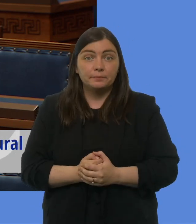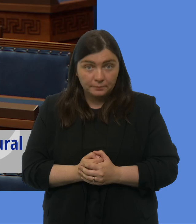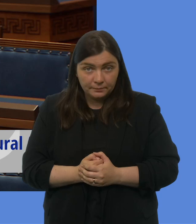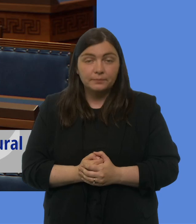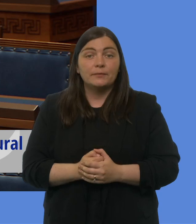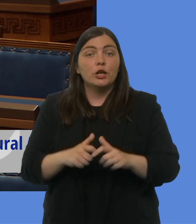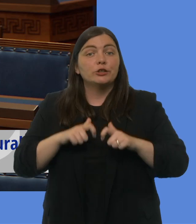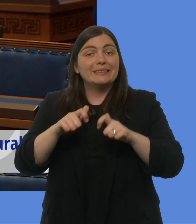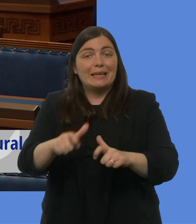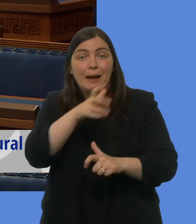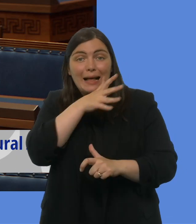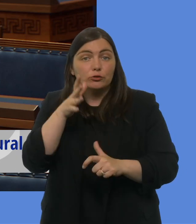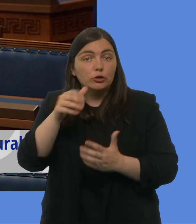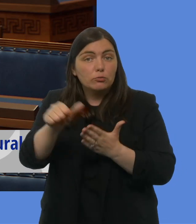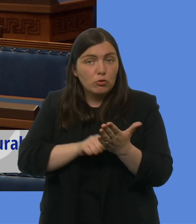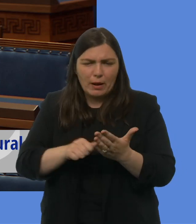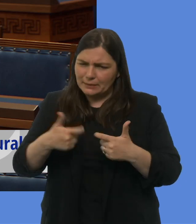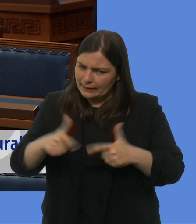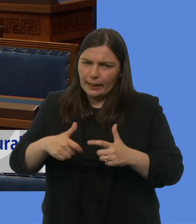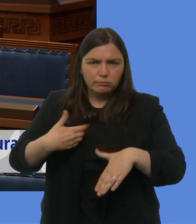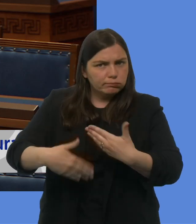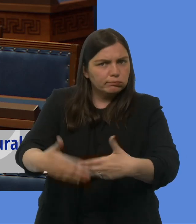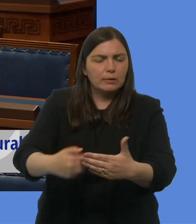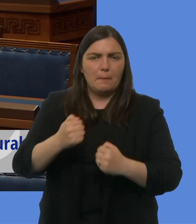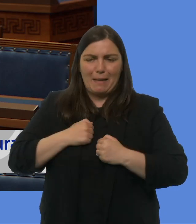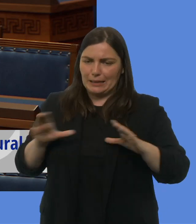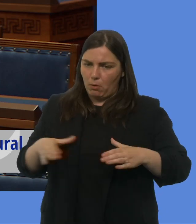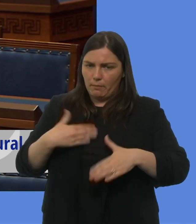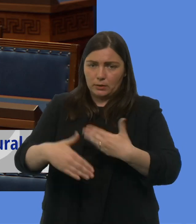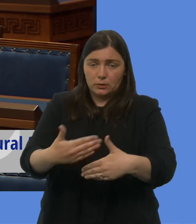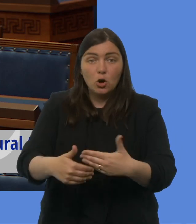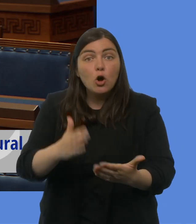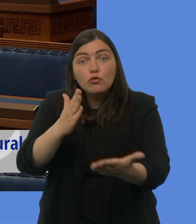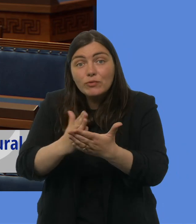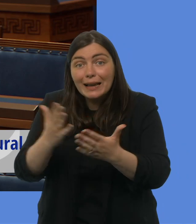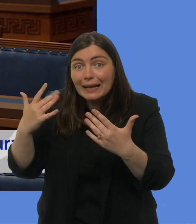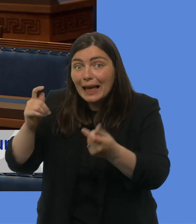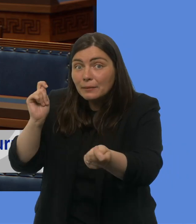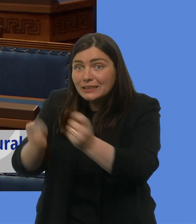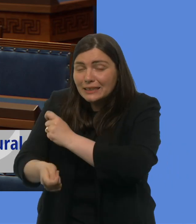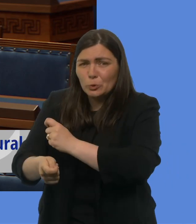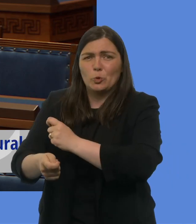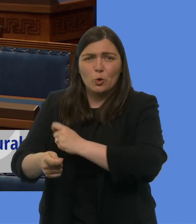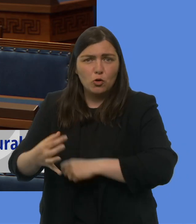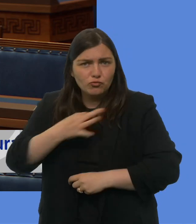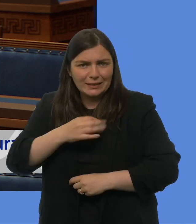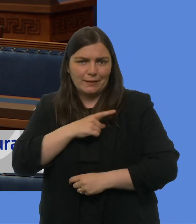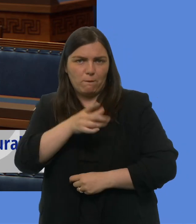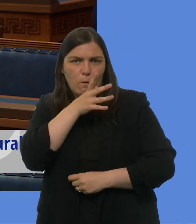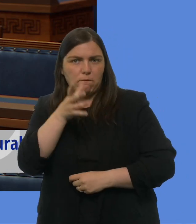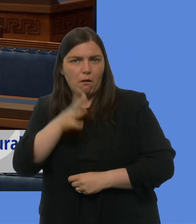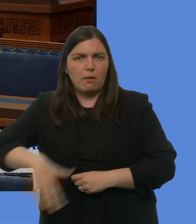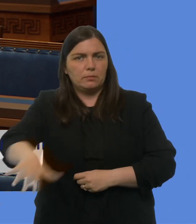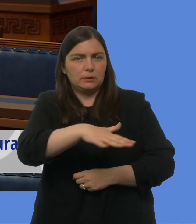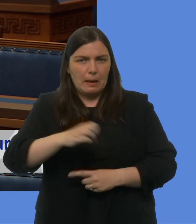my department. That's in the context that climate change is the biggest risk to farming. It is important we give farmers the tools to be able